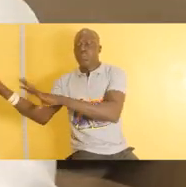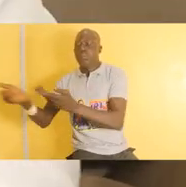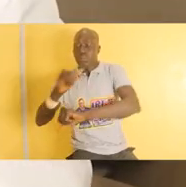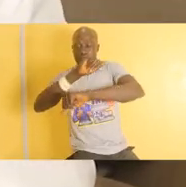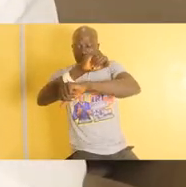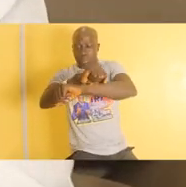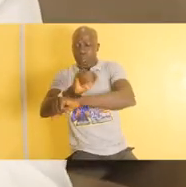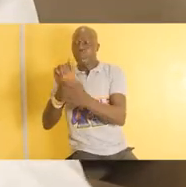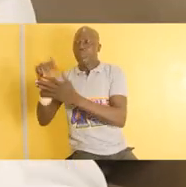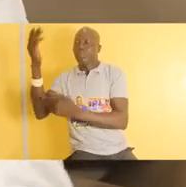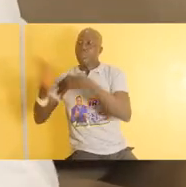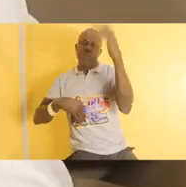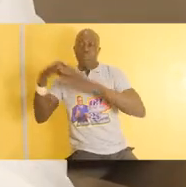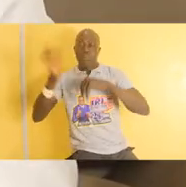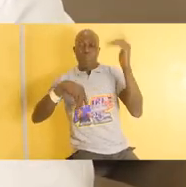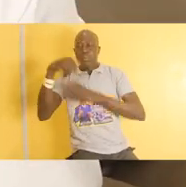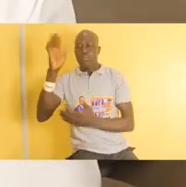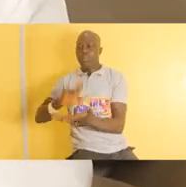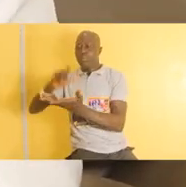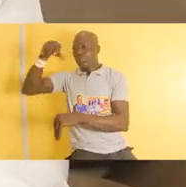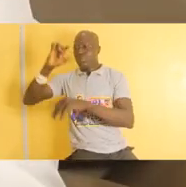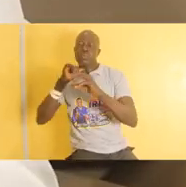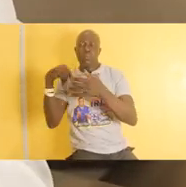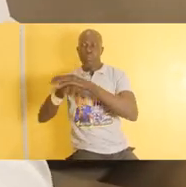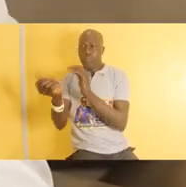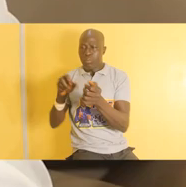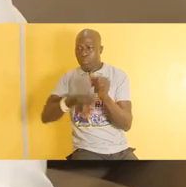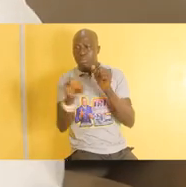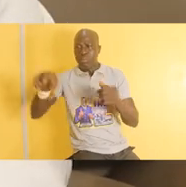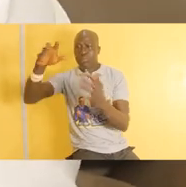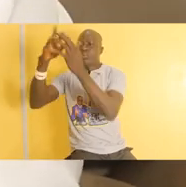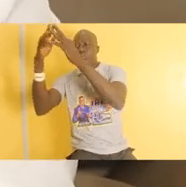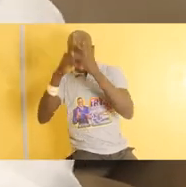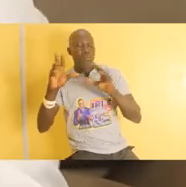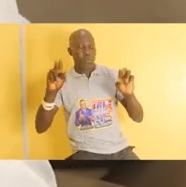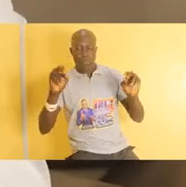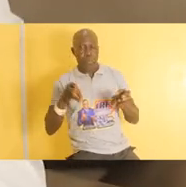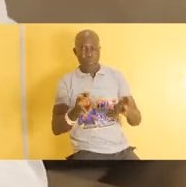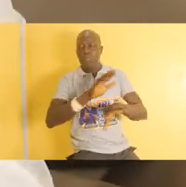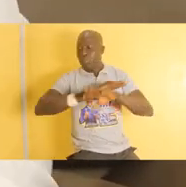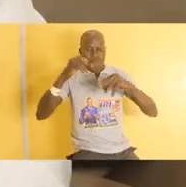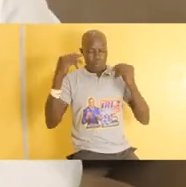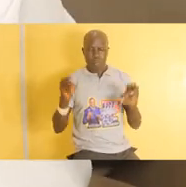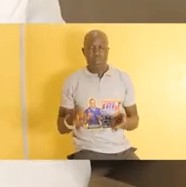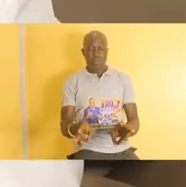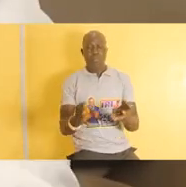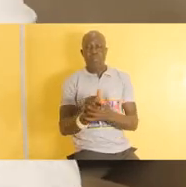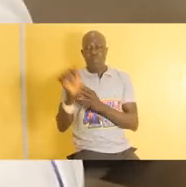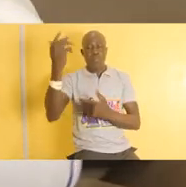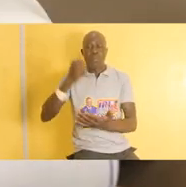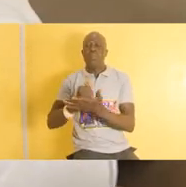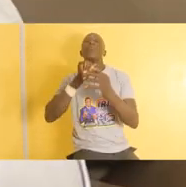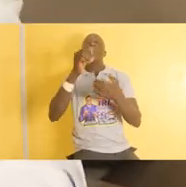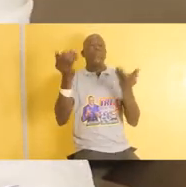be bind. No, no, go on, they are going they could not use it. They want to travel abroad, there is no one. They are searching for where there is